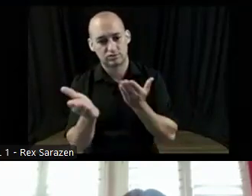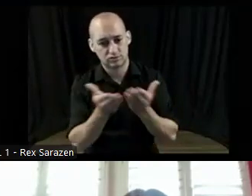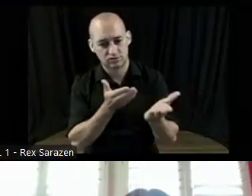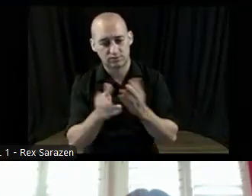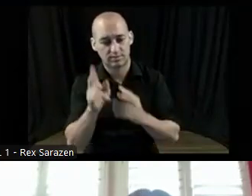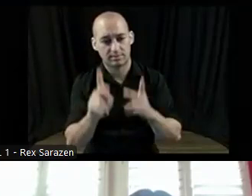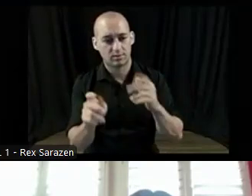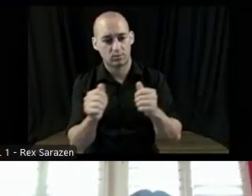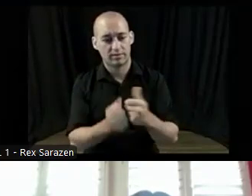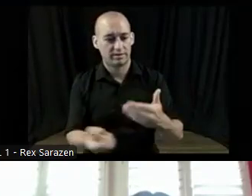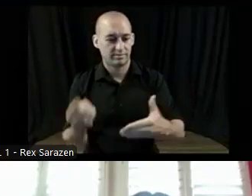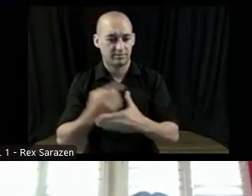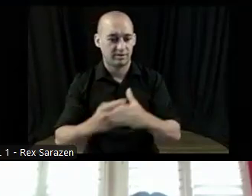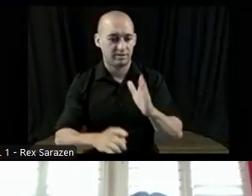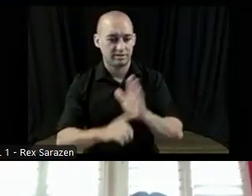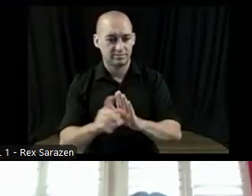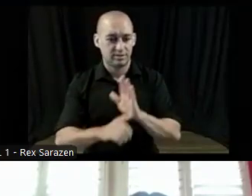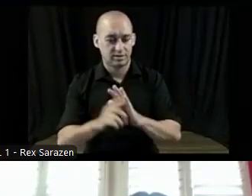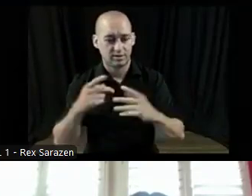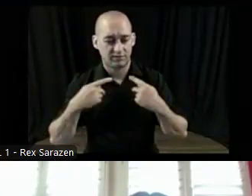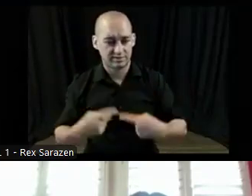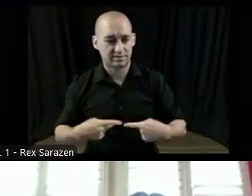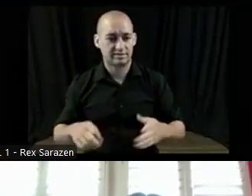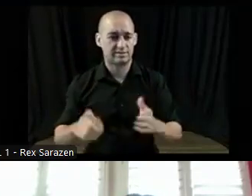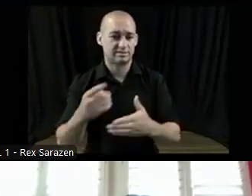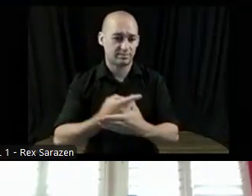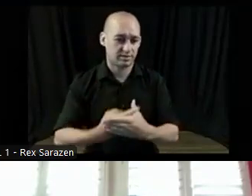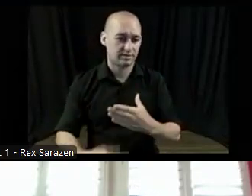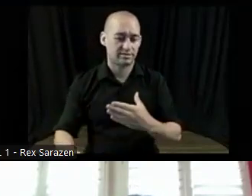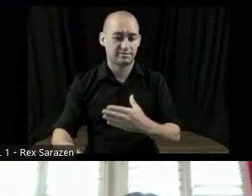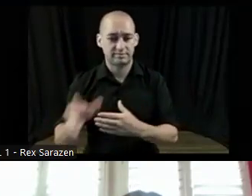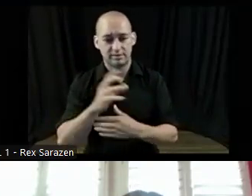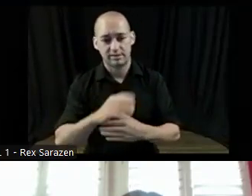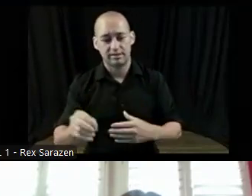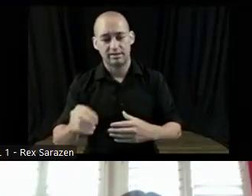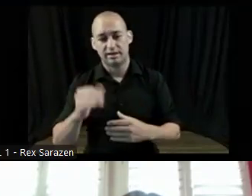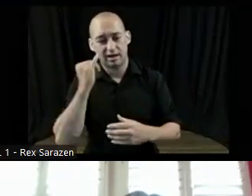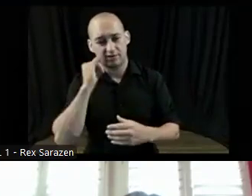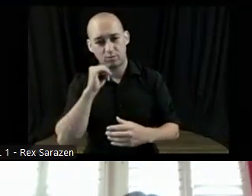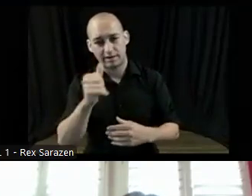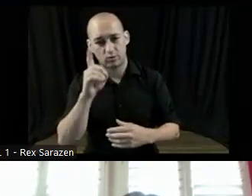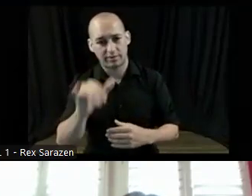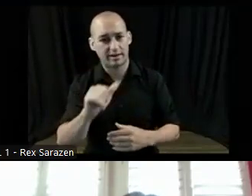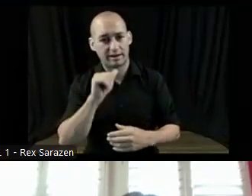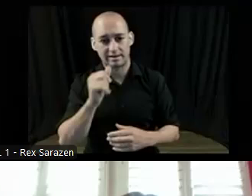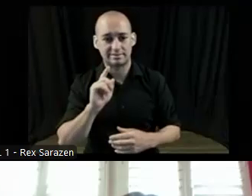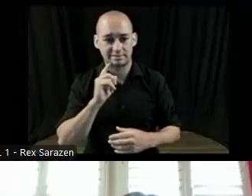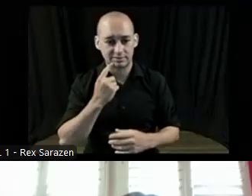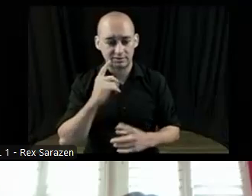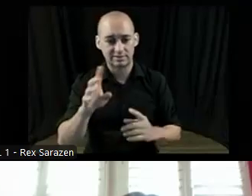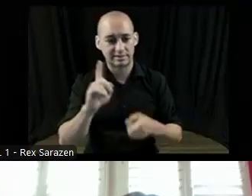people with physical disabilities, and people with behavioral health needs. Because if we don't do that, then we're not serious. Okay, we can't talk about